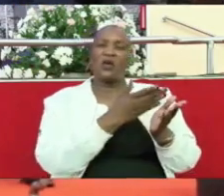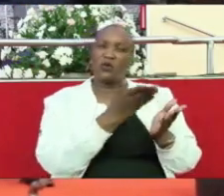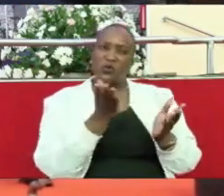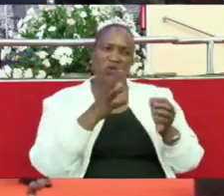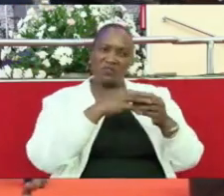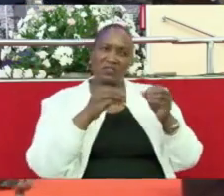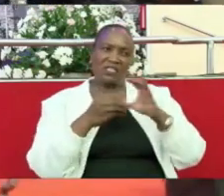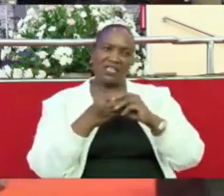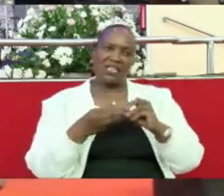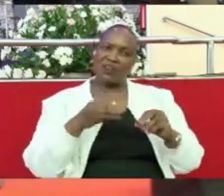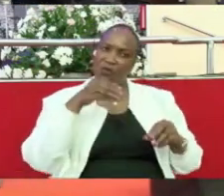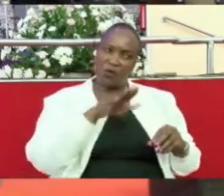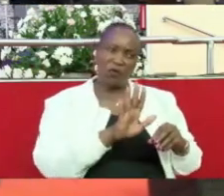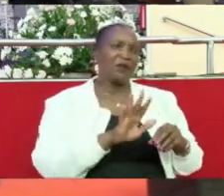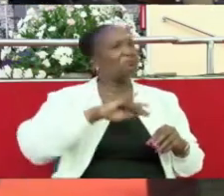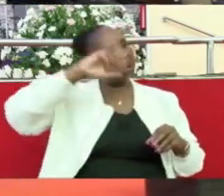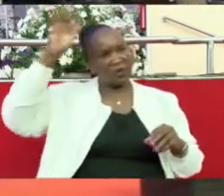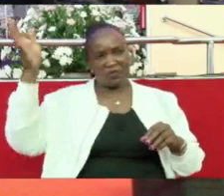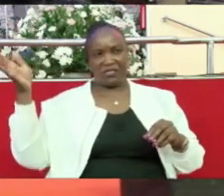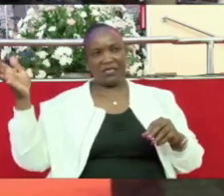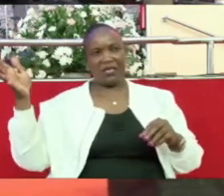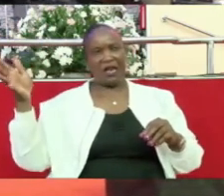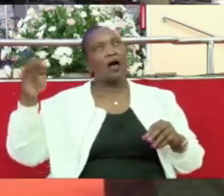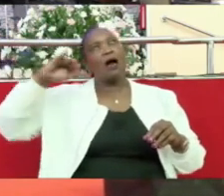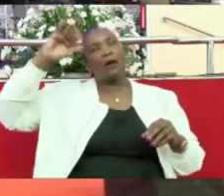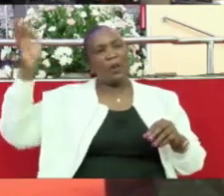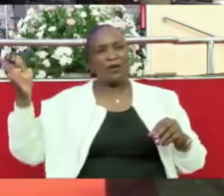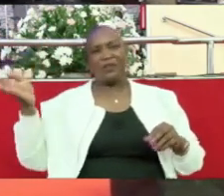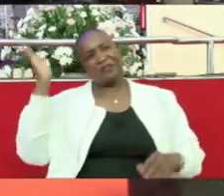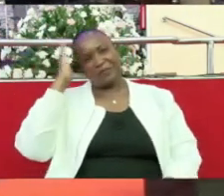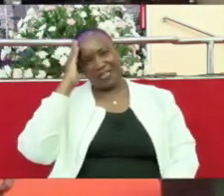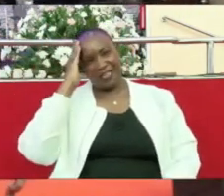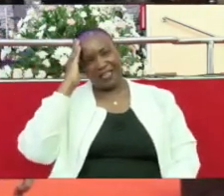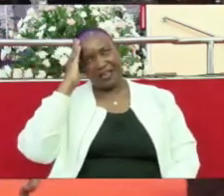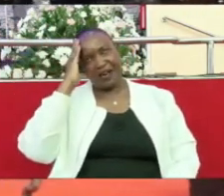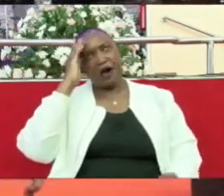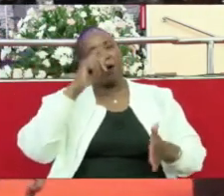mountain of imagination that is fueled because of what people are saying against you.